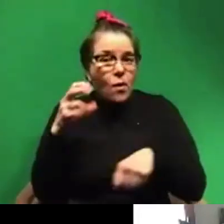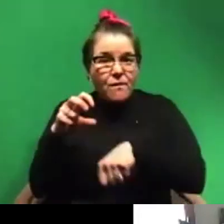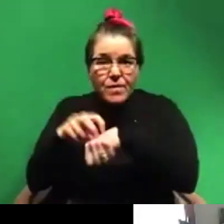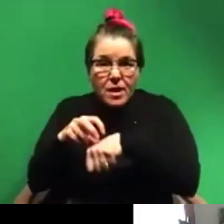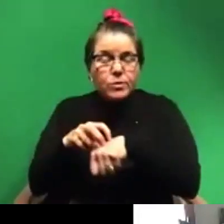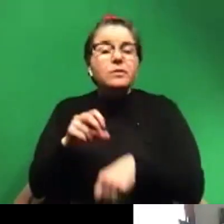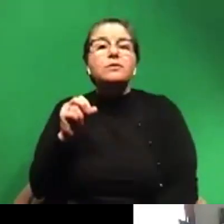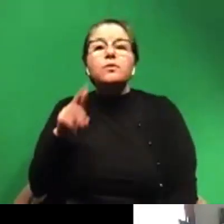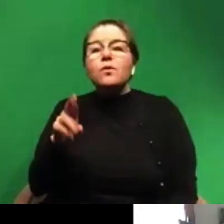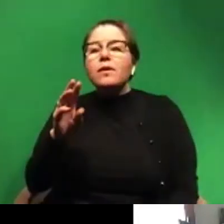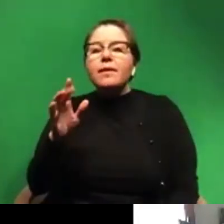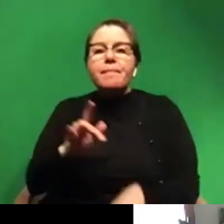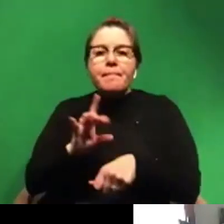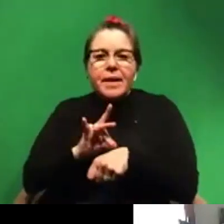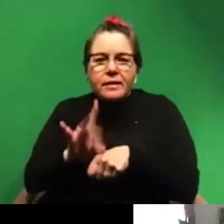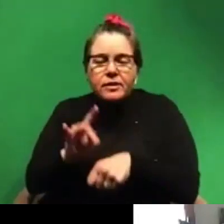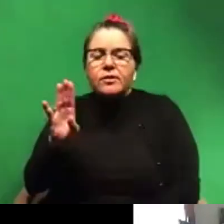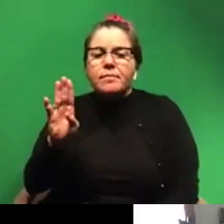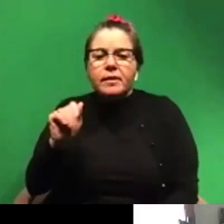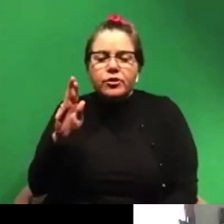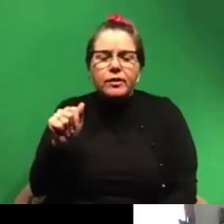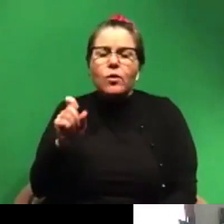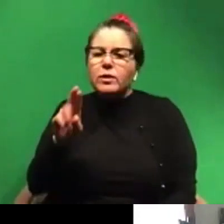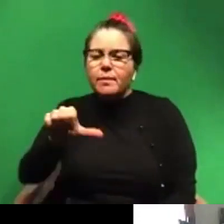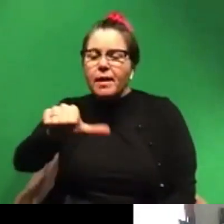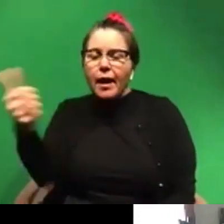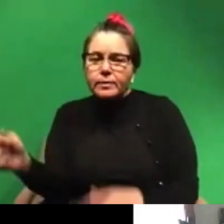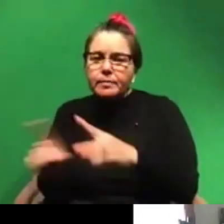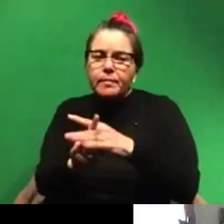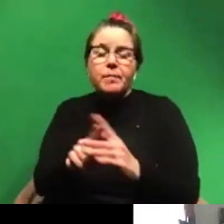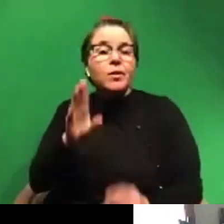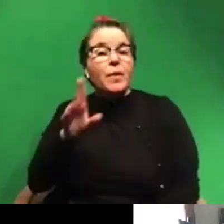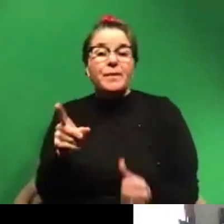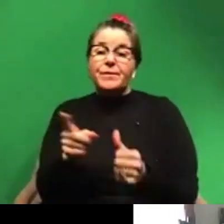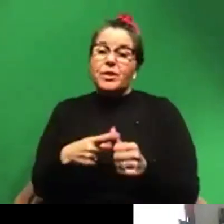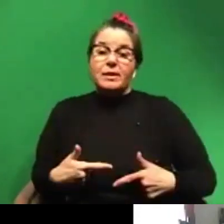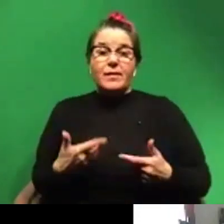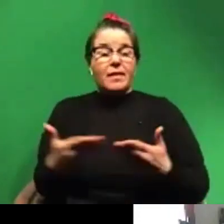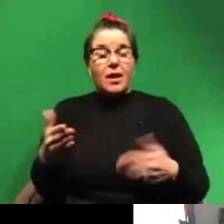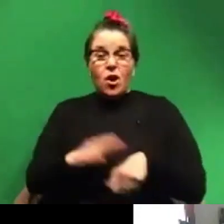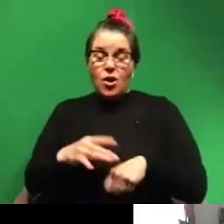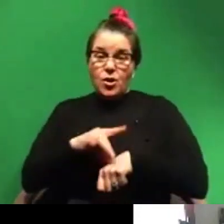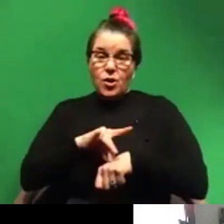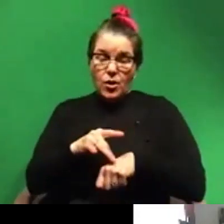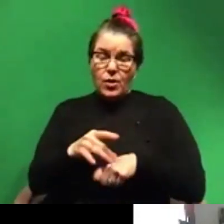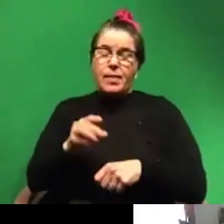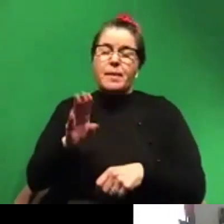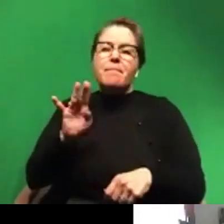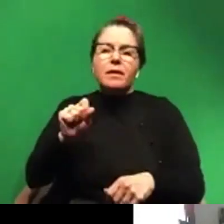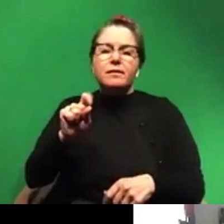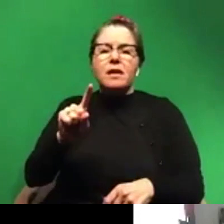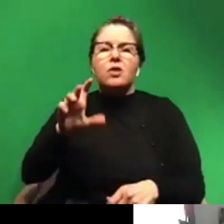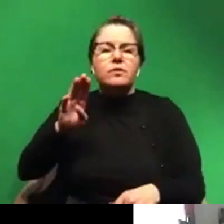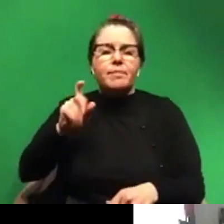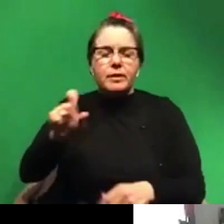bacteria or if it was, you know, something else, but we know that the very first living things on Earth, billions, hundreds of billions of